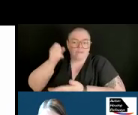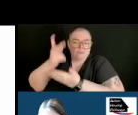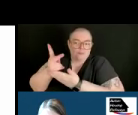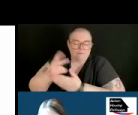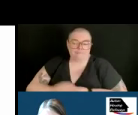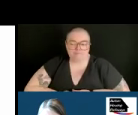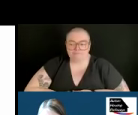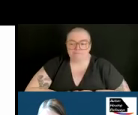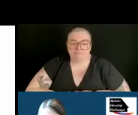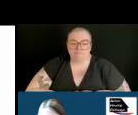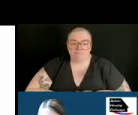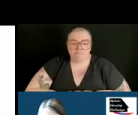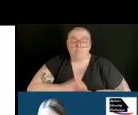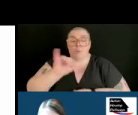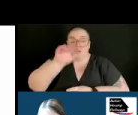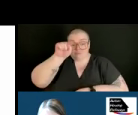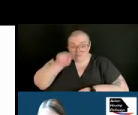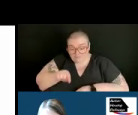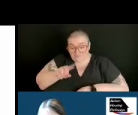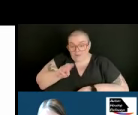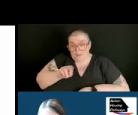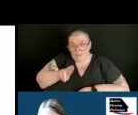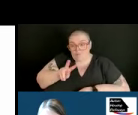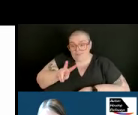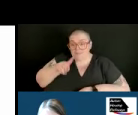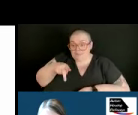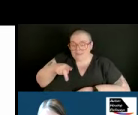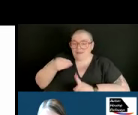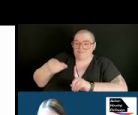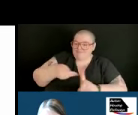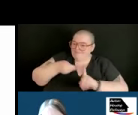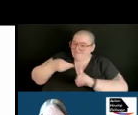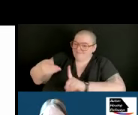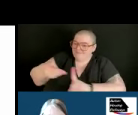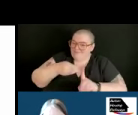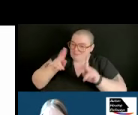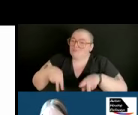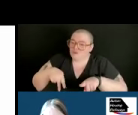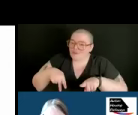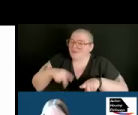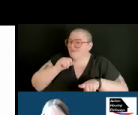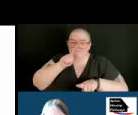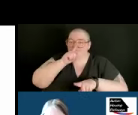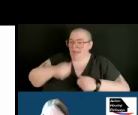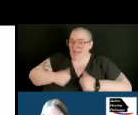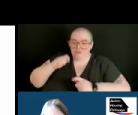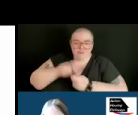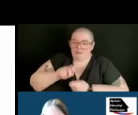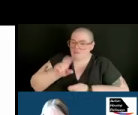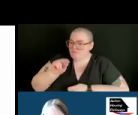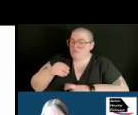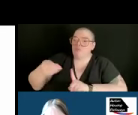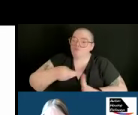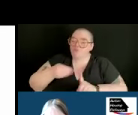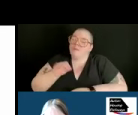There is also an MRVP portable voucher. It travels with the person in the same way a portable Section 8